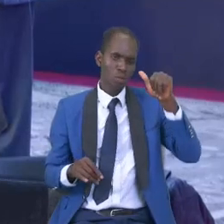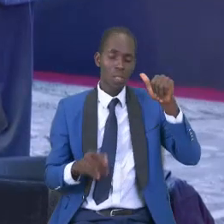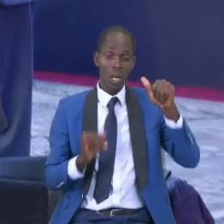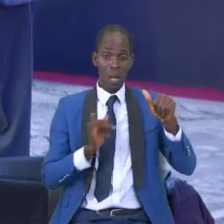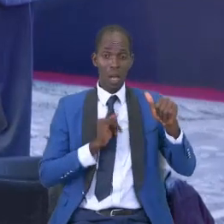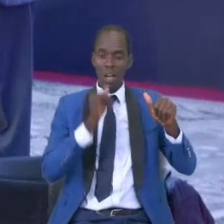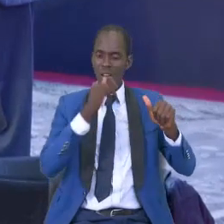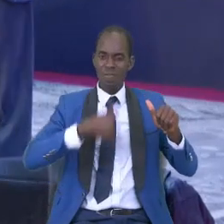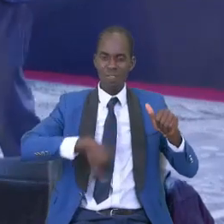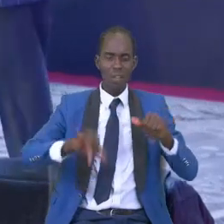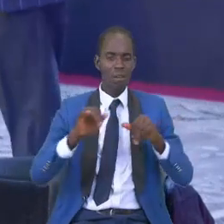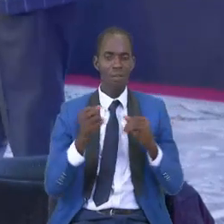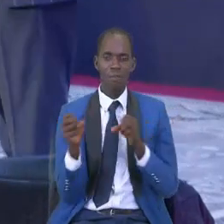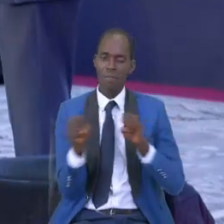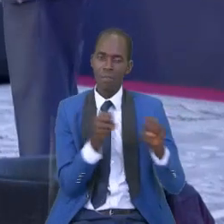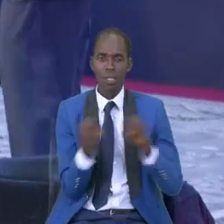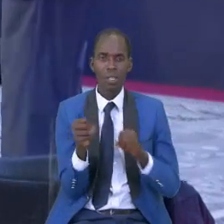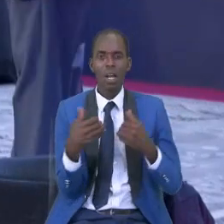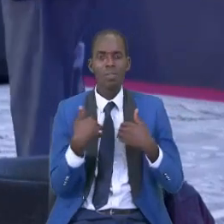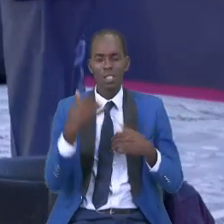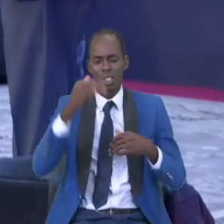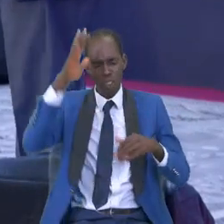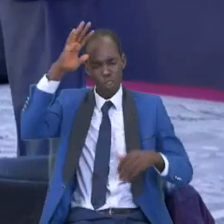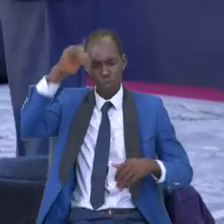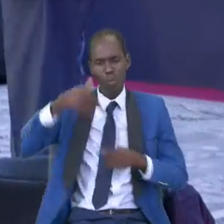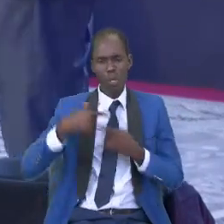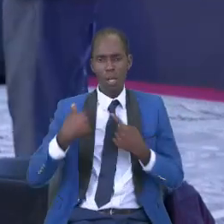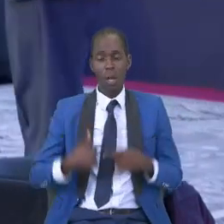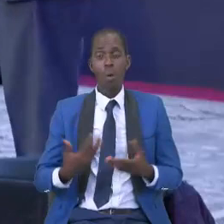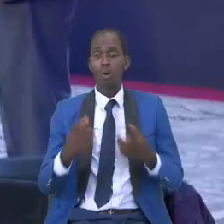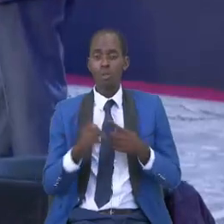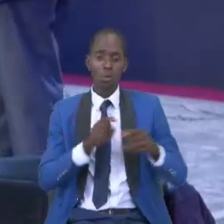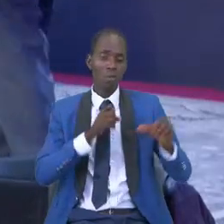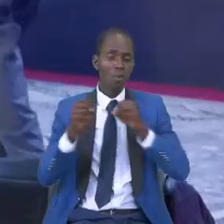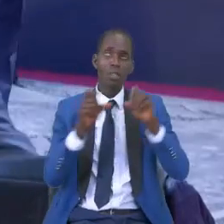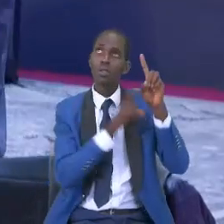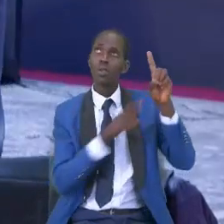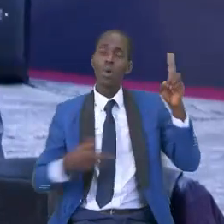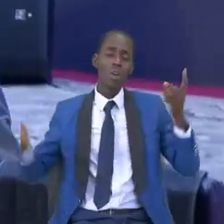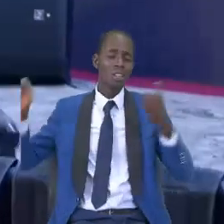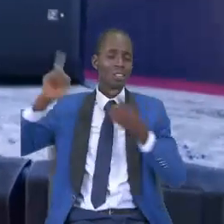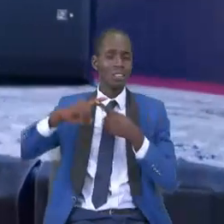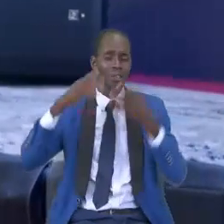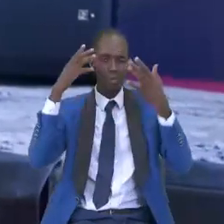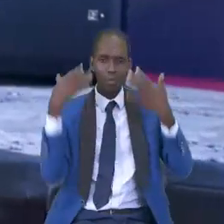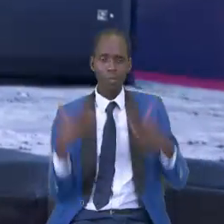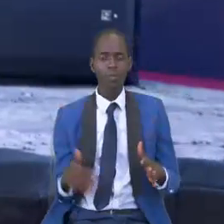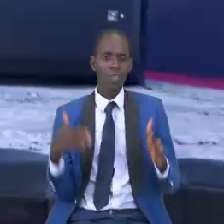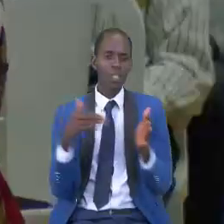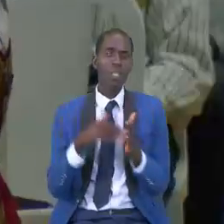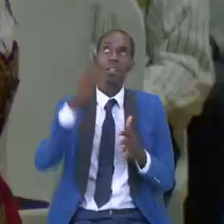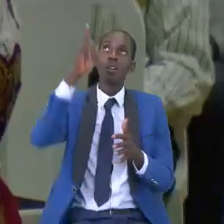and he wanted to fight it to the finish against the God of heaven. And he should have known that this